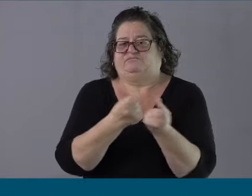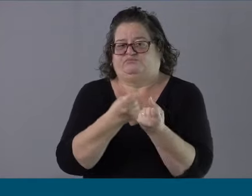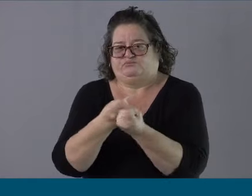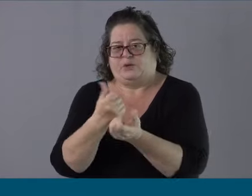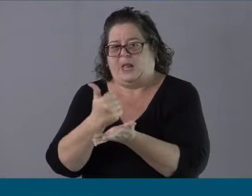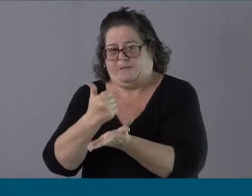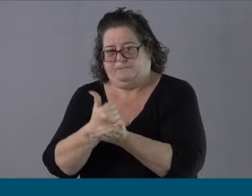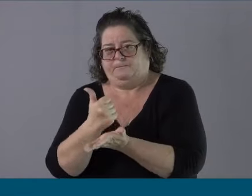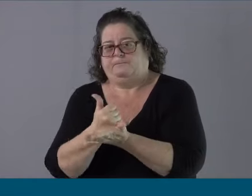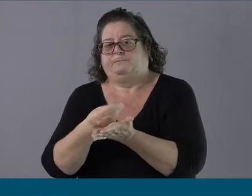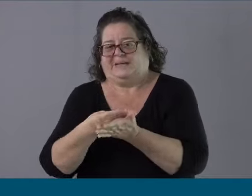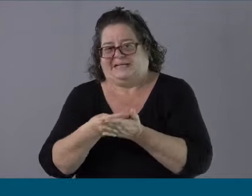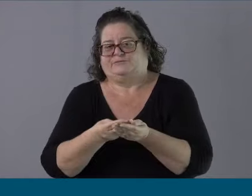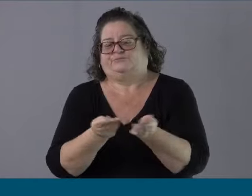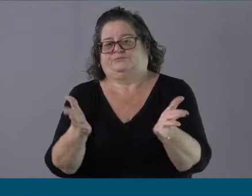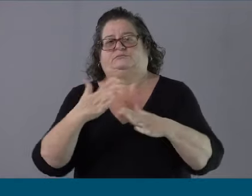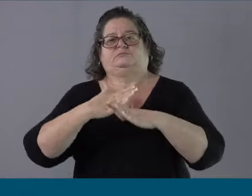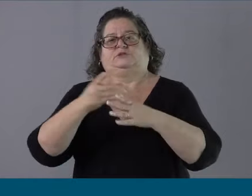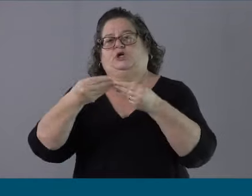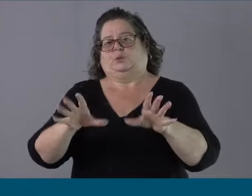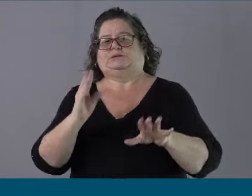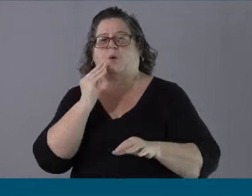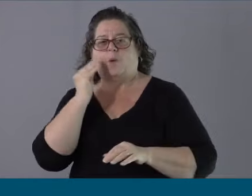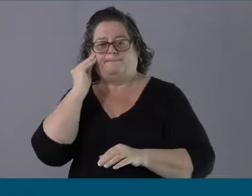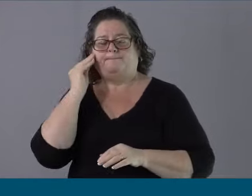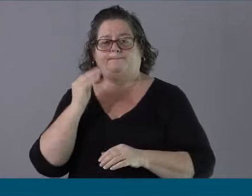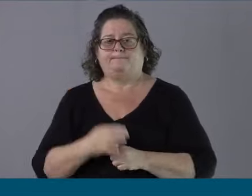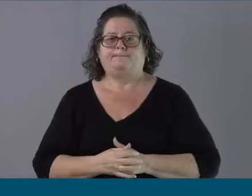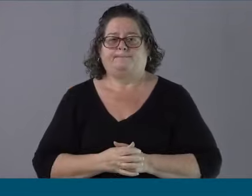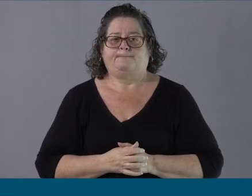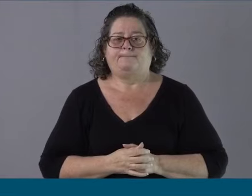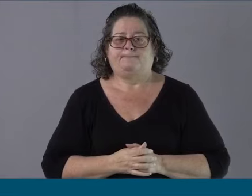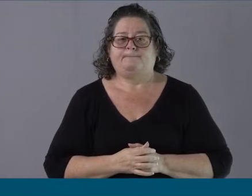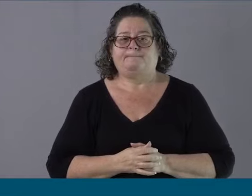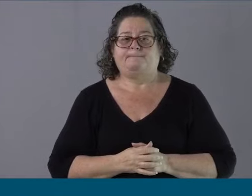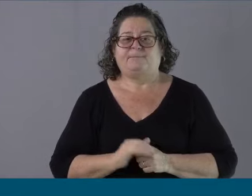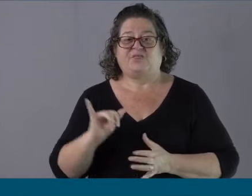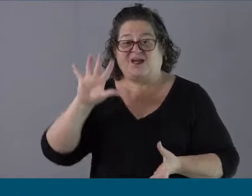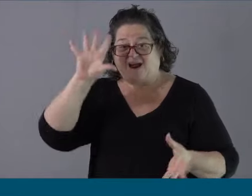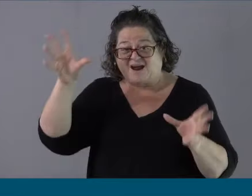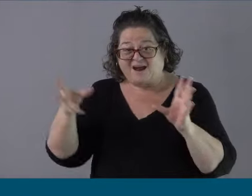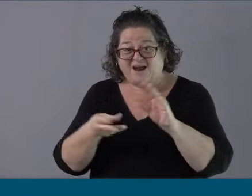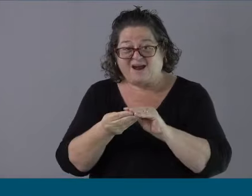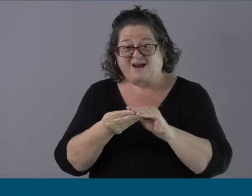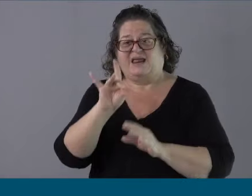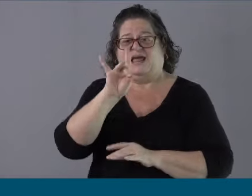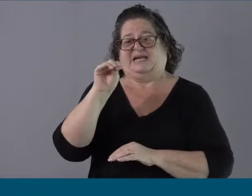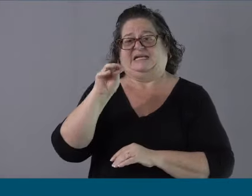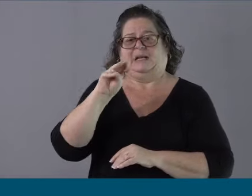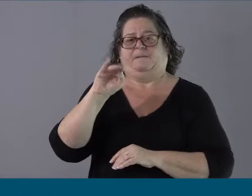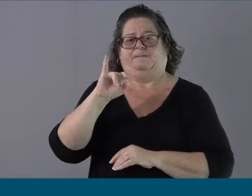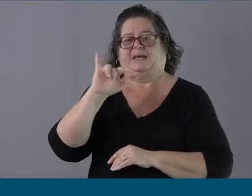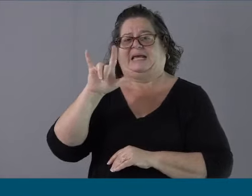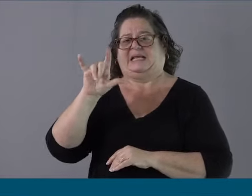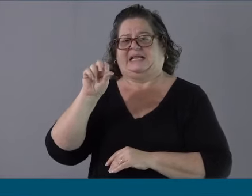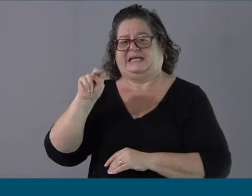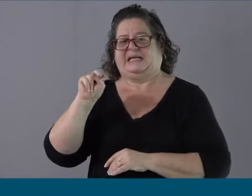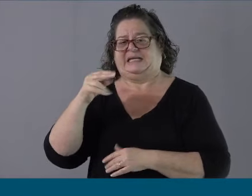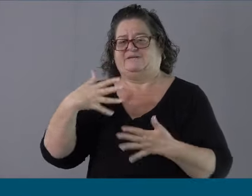local governments have directed more than $80 million on programs to assist renters and prevent